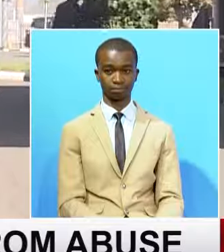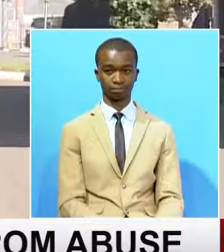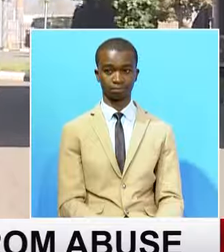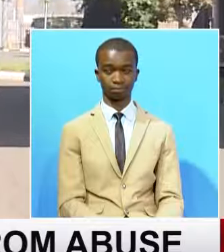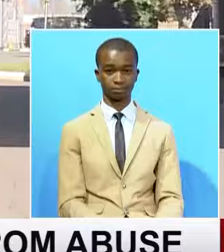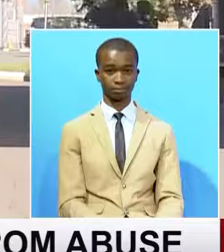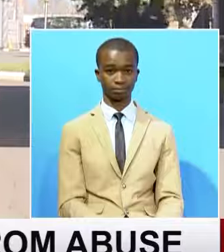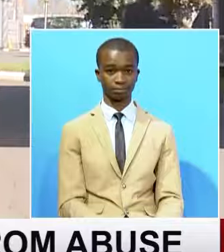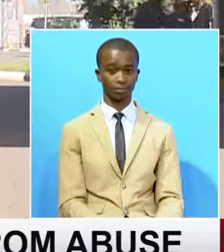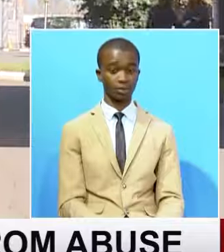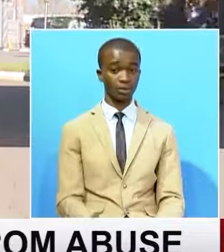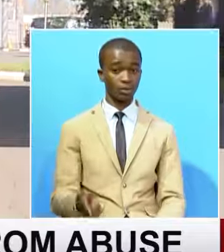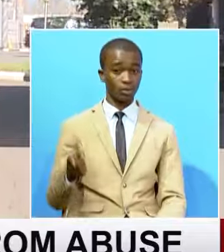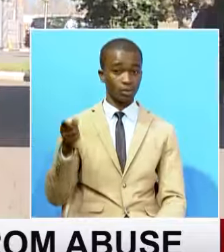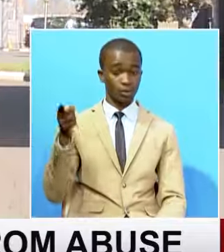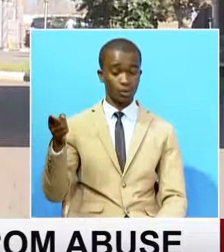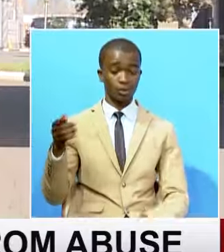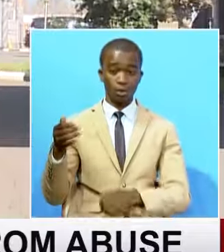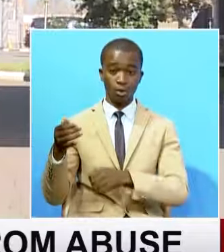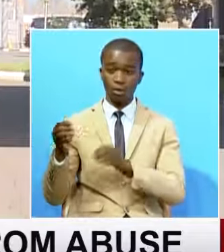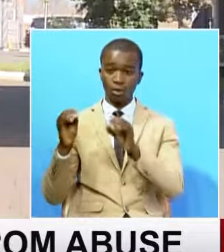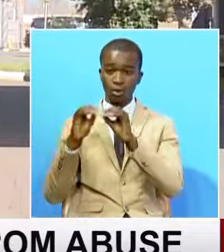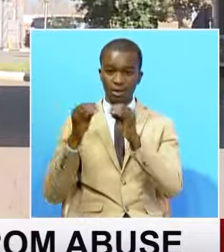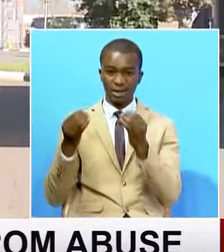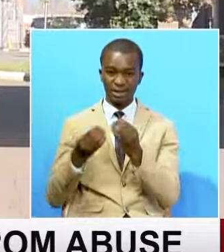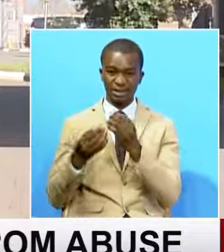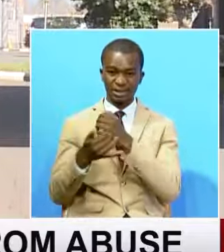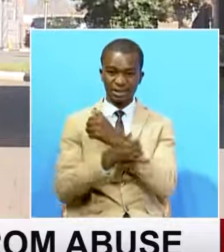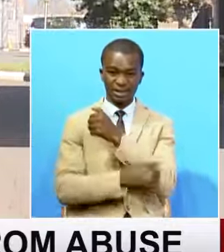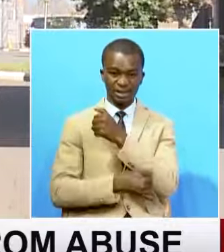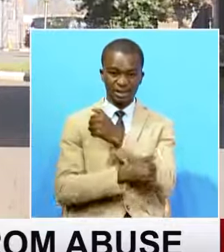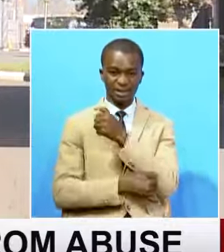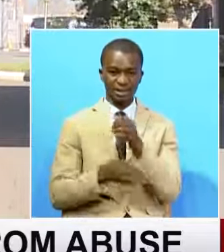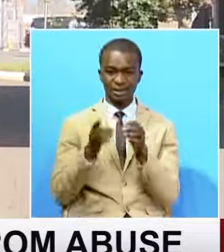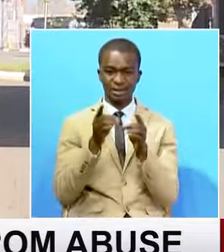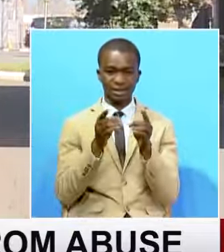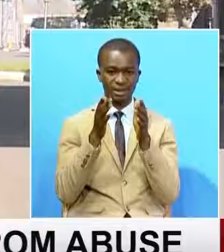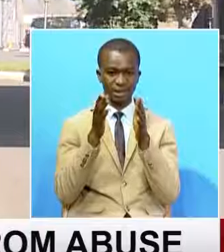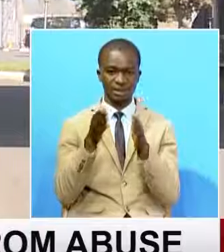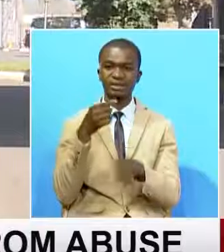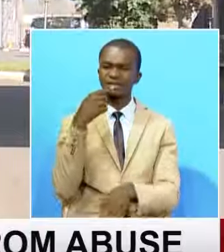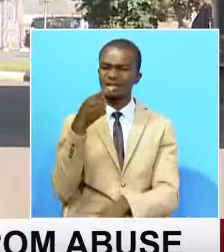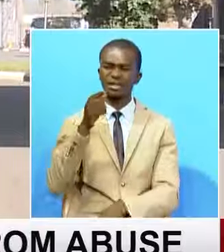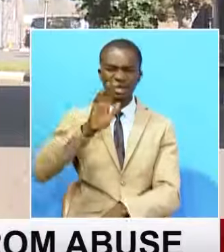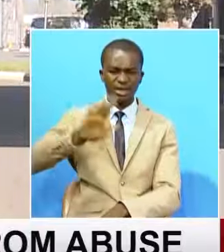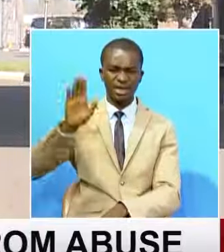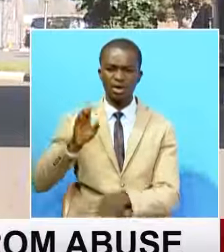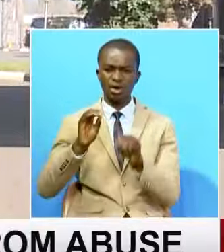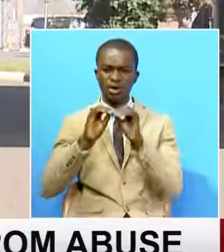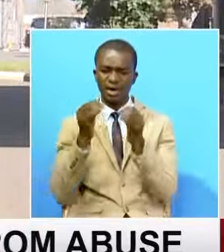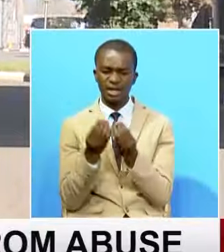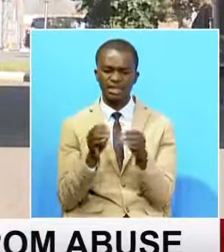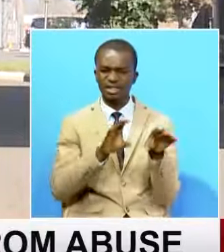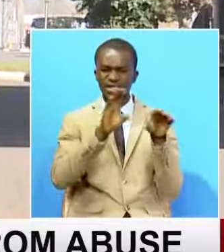Mothers Beyond Borders Country Director Josephine Daka further gave an insight on what her organization is doing to empower